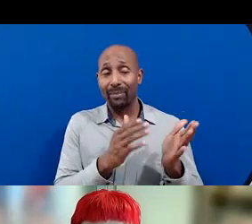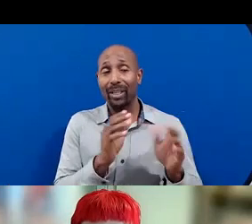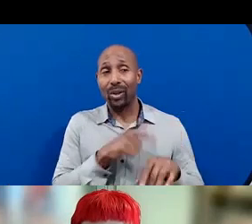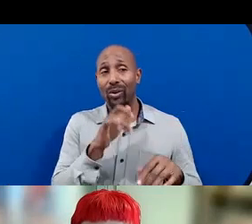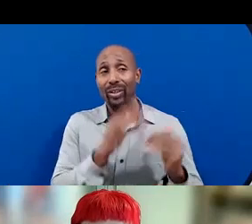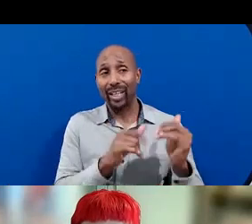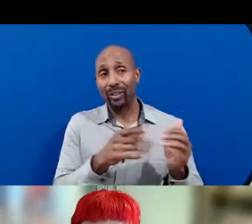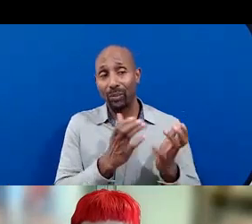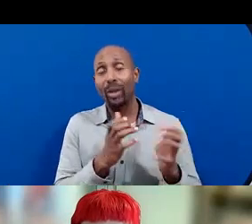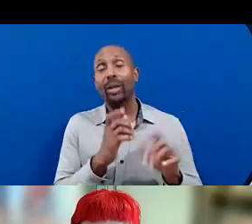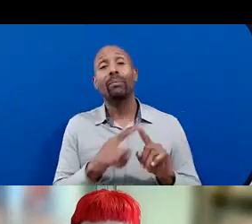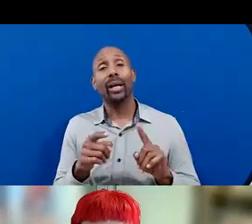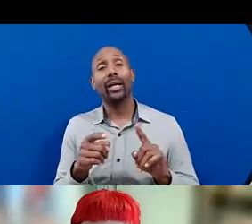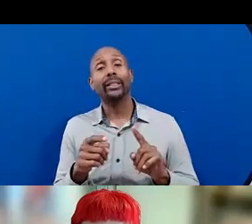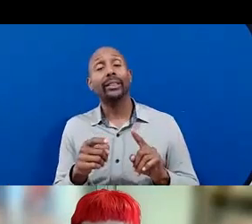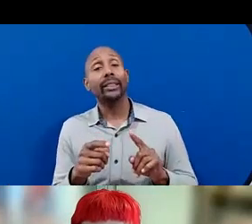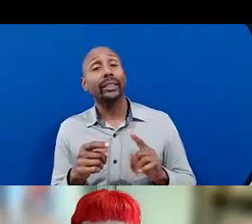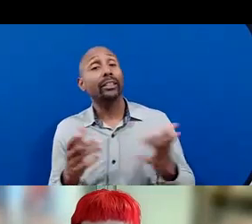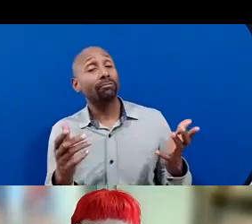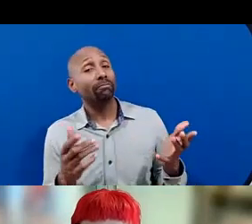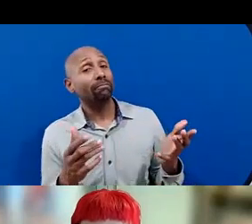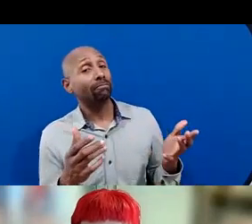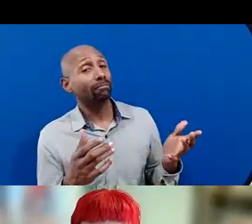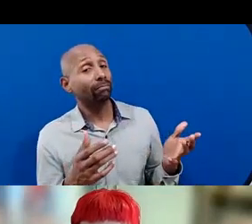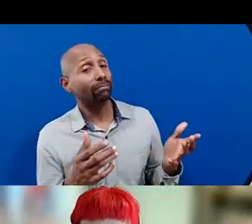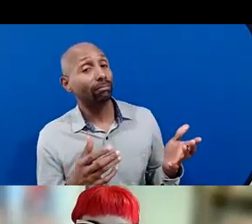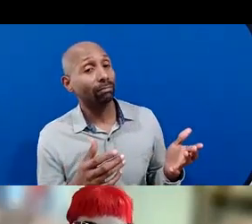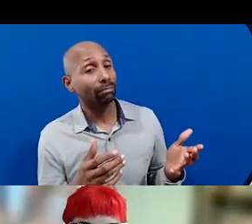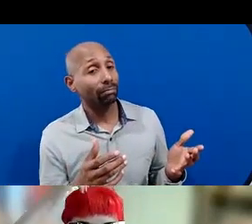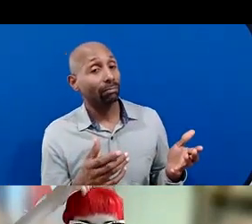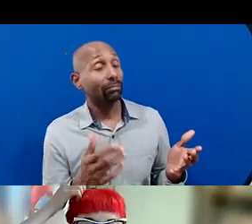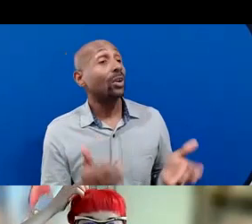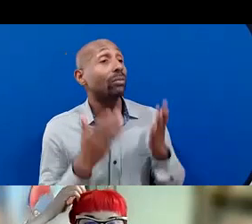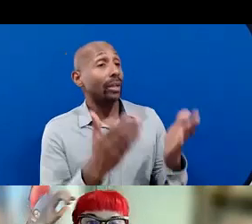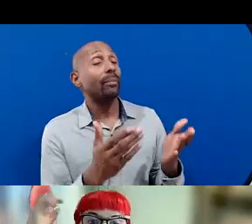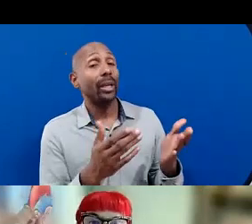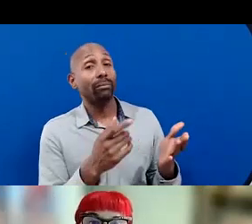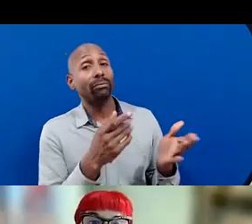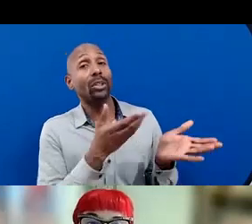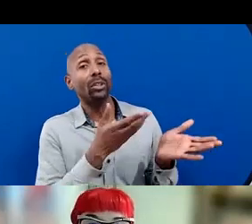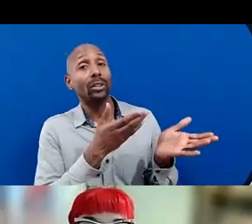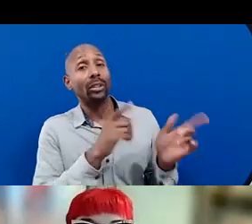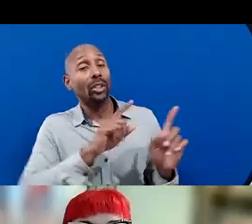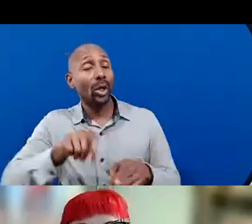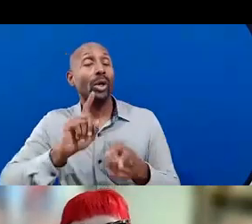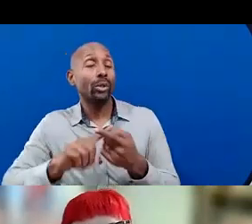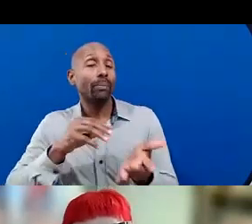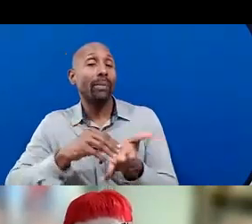her or their children to go ahead to have a medical provider look at it.